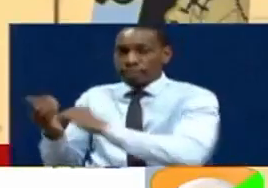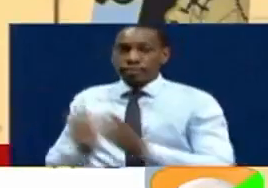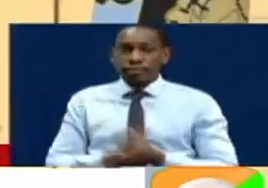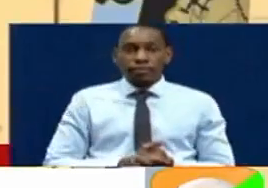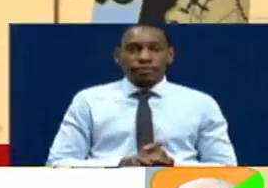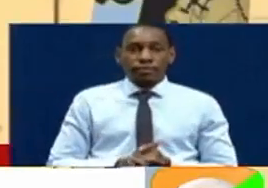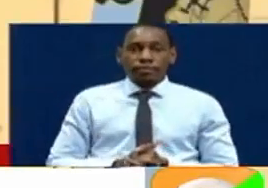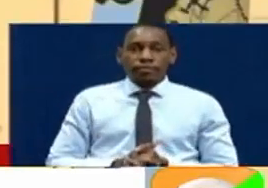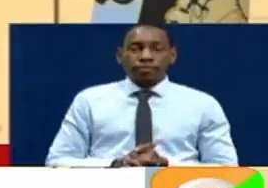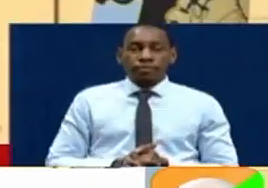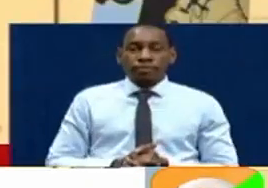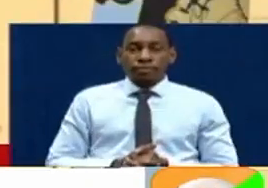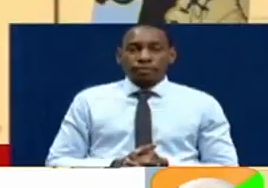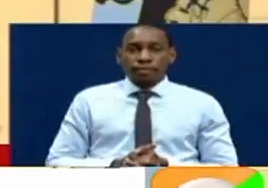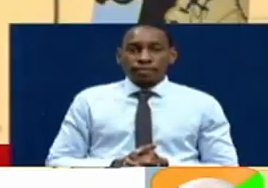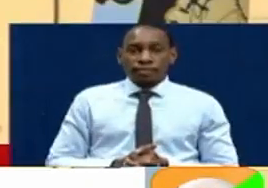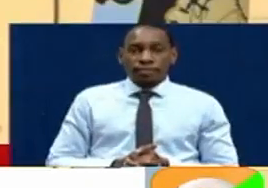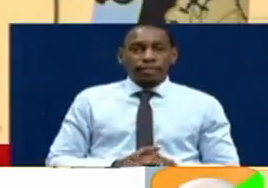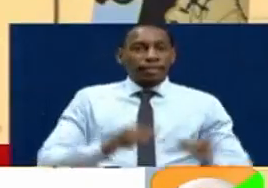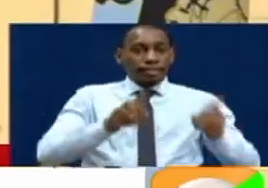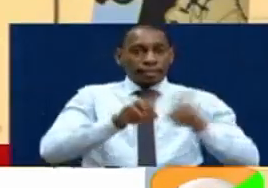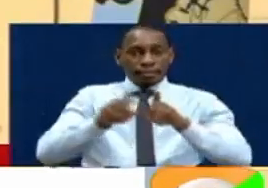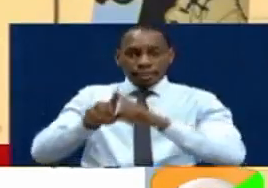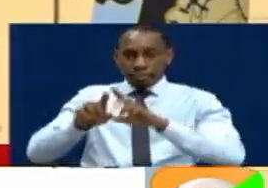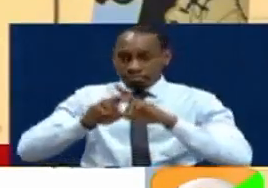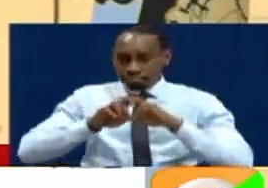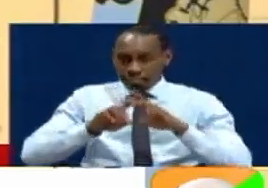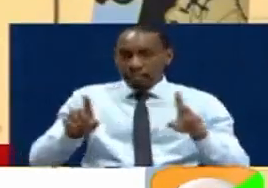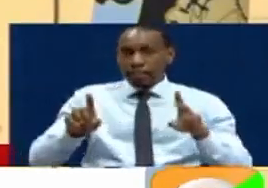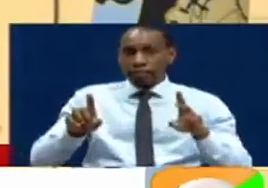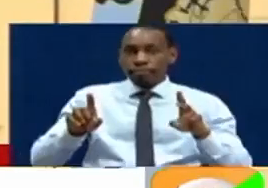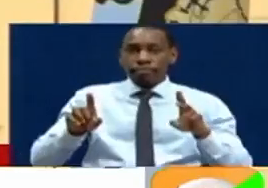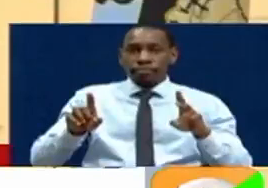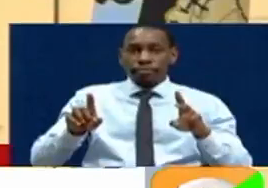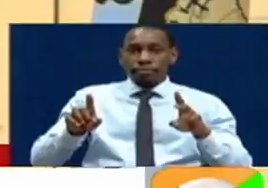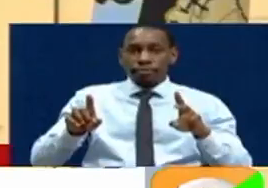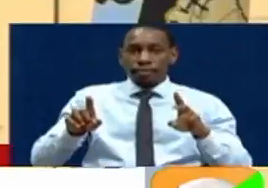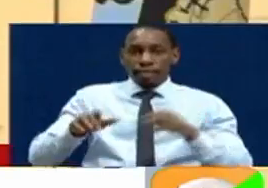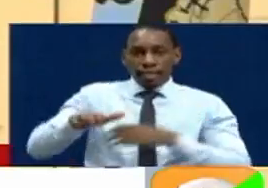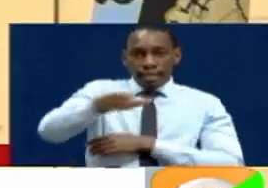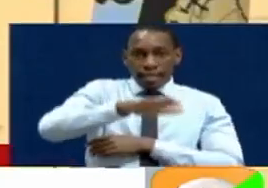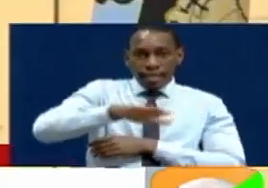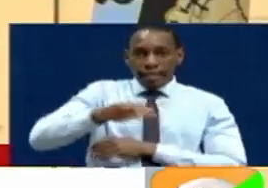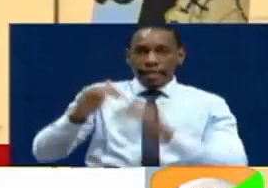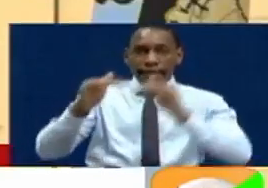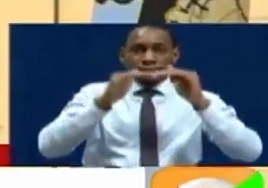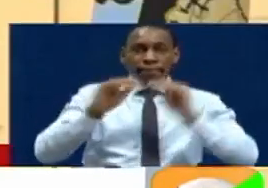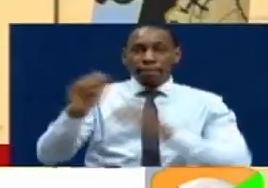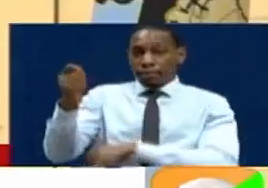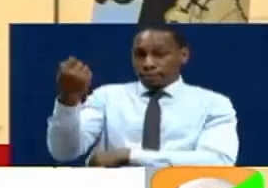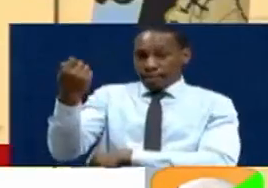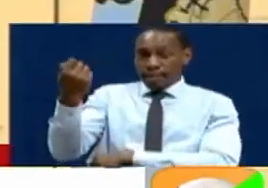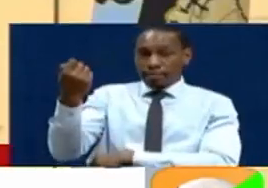morning. And this shall be in effect in the territory of the Republic of